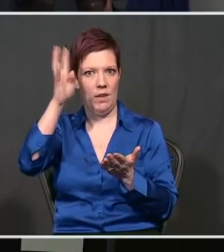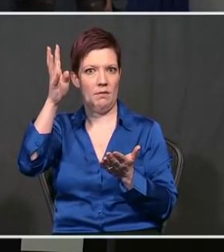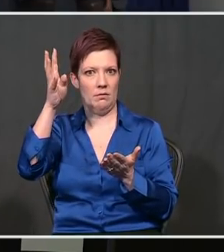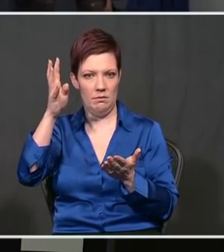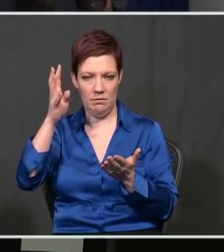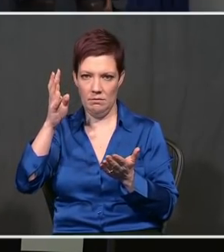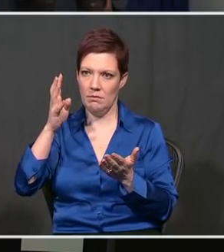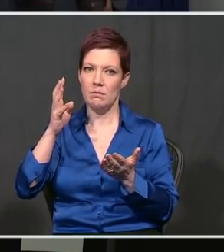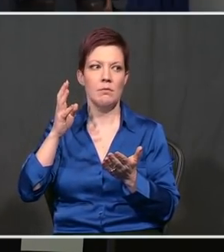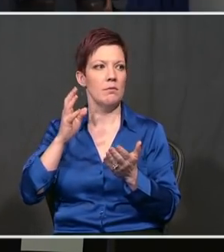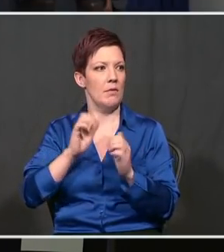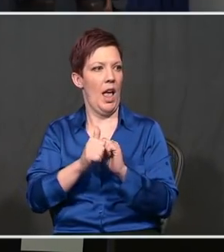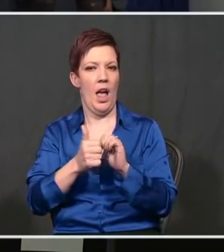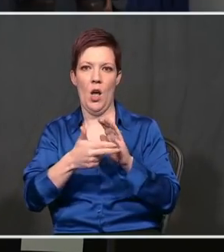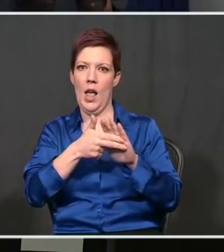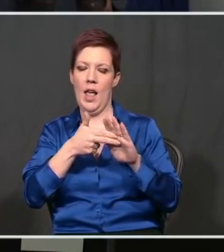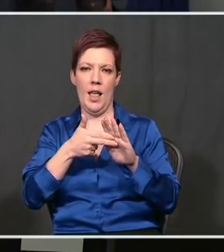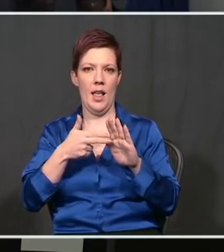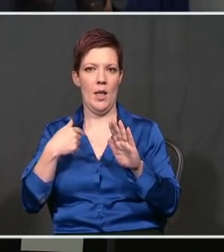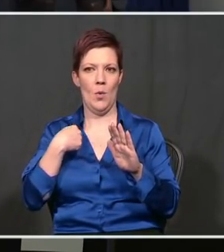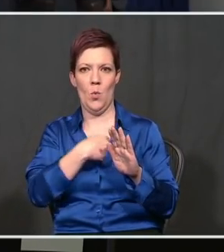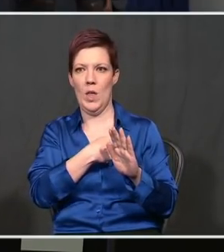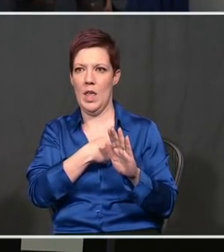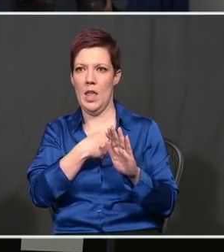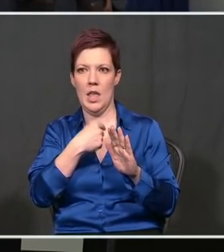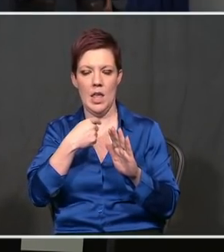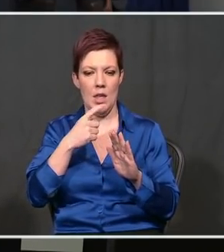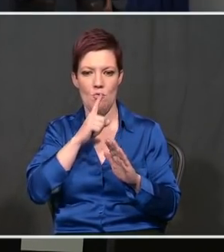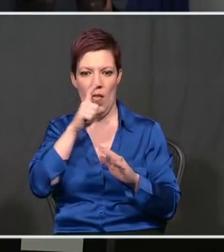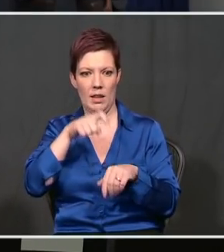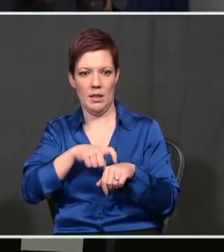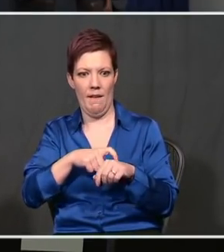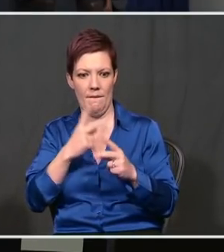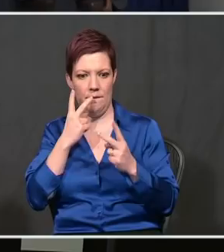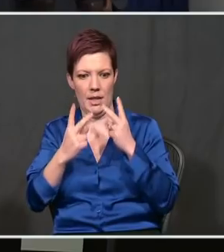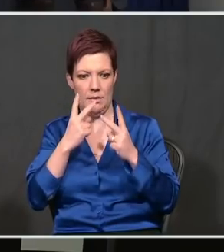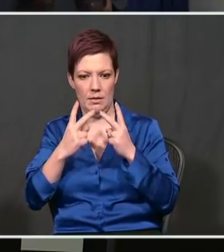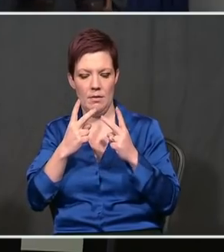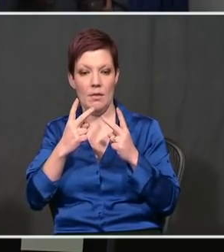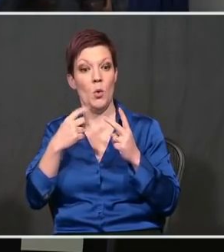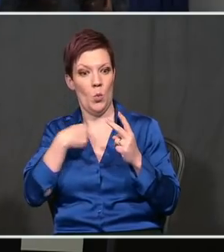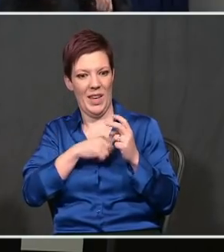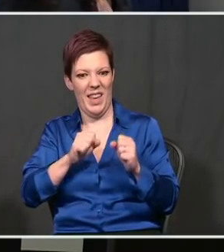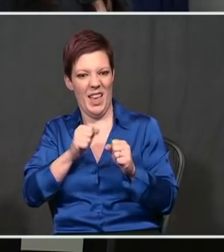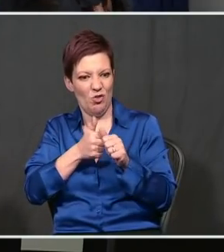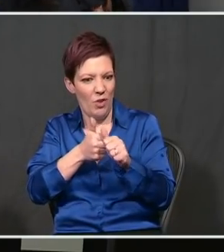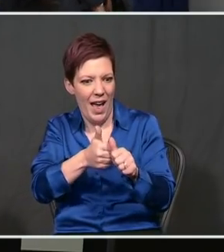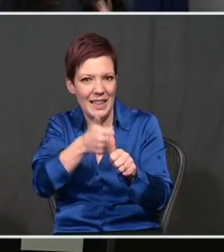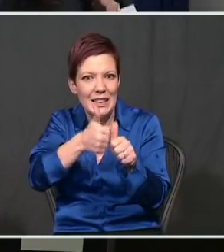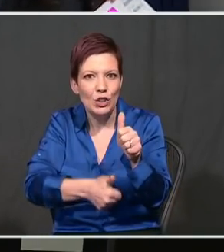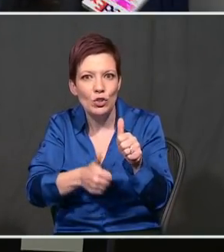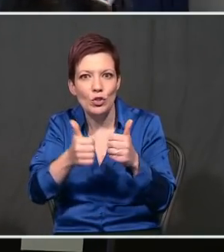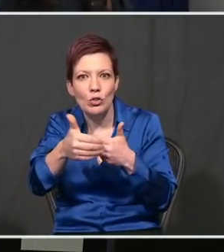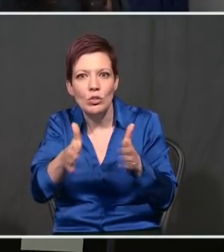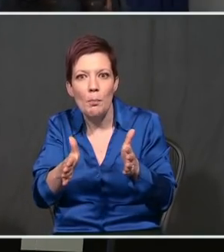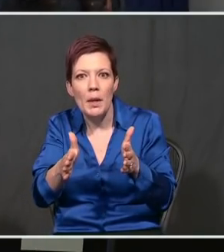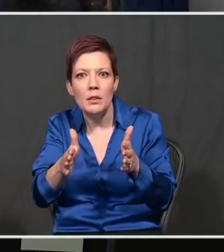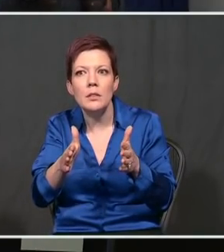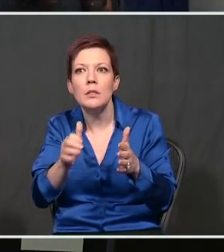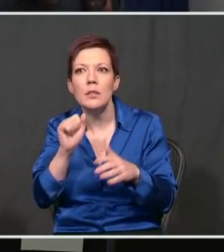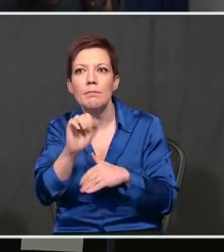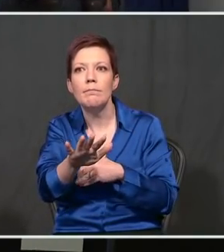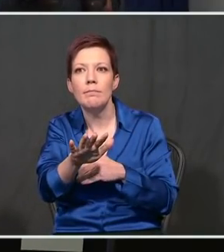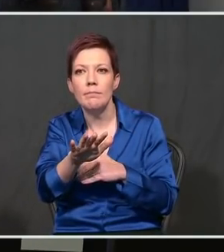greatest in positive control. It gives us real-time visibility to every shipment we pick up. So our couriers will affix